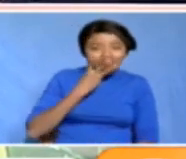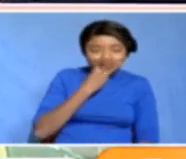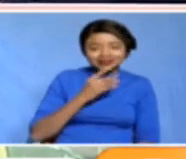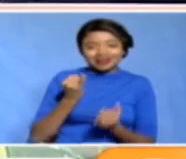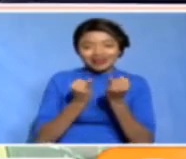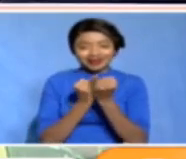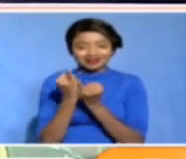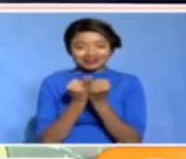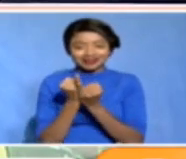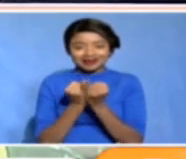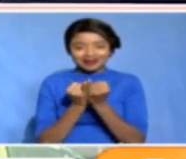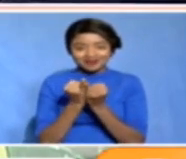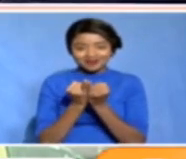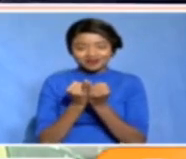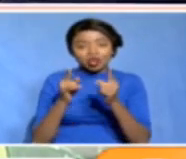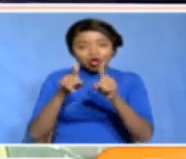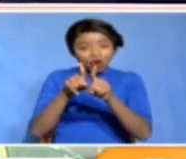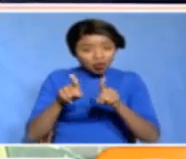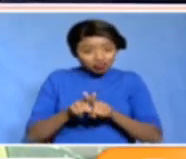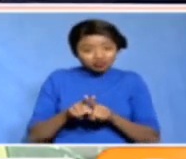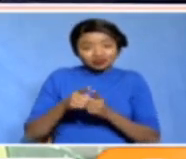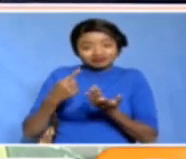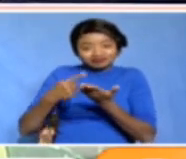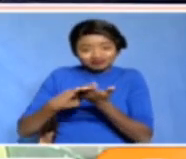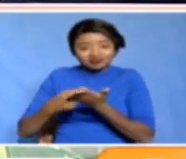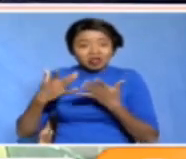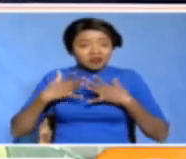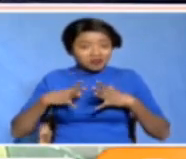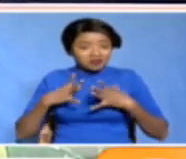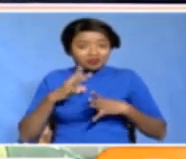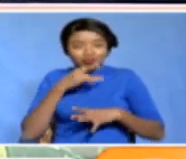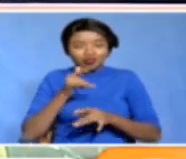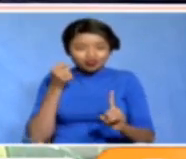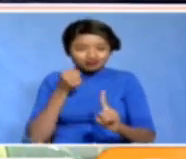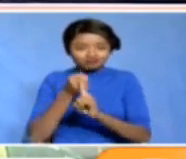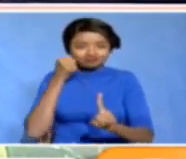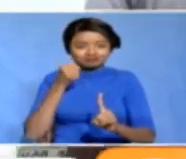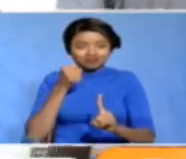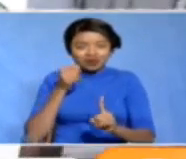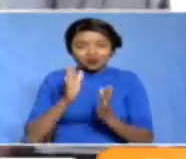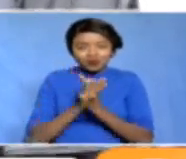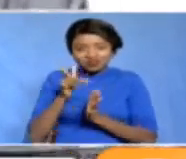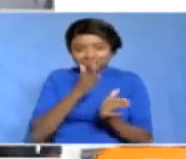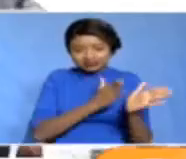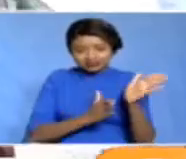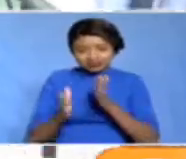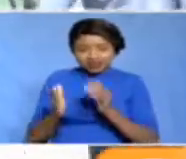vehicles. Elphas Lagat also spoke to those who will bear the impact of this plan.